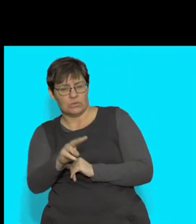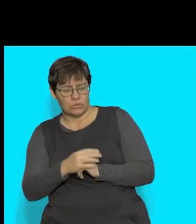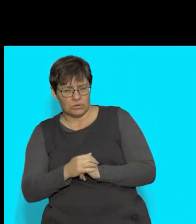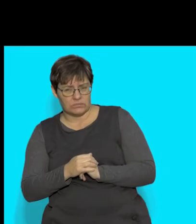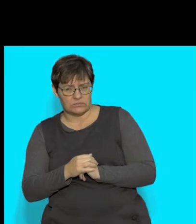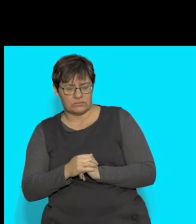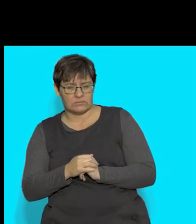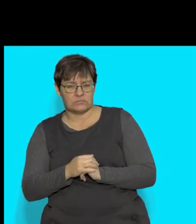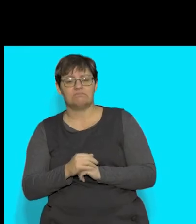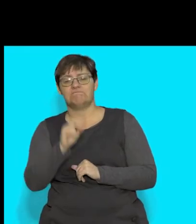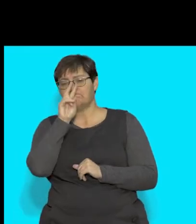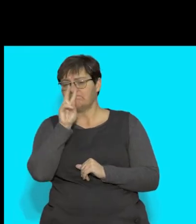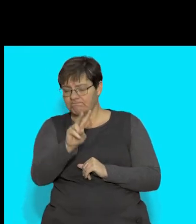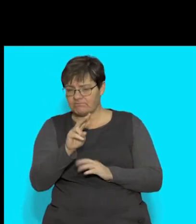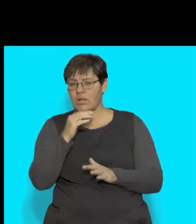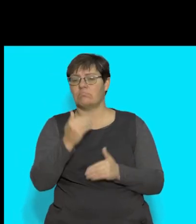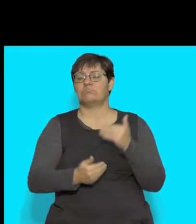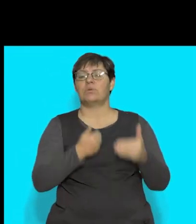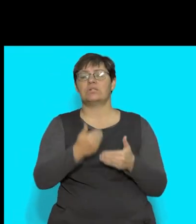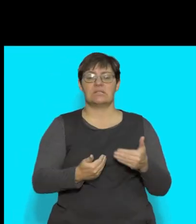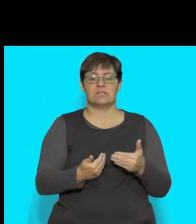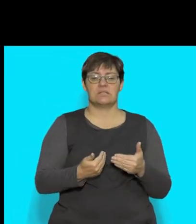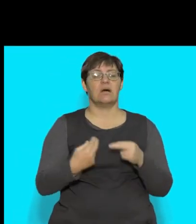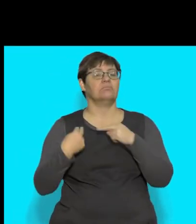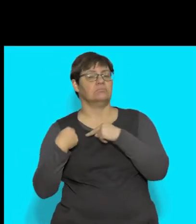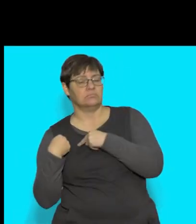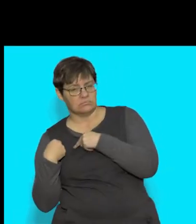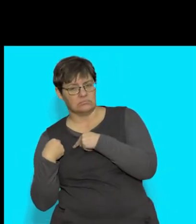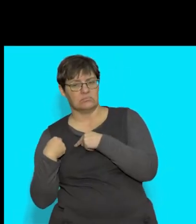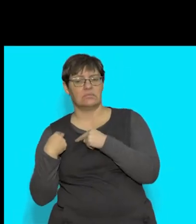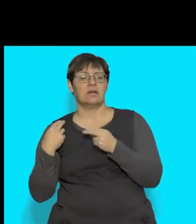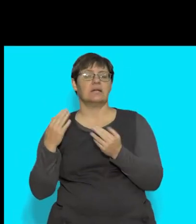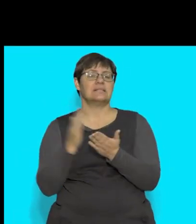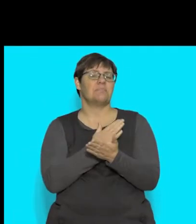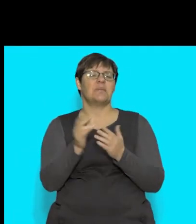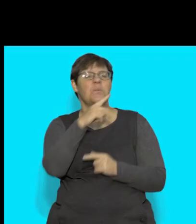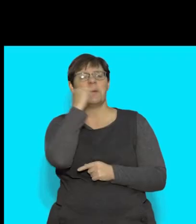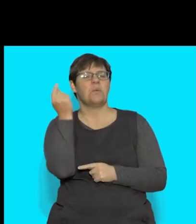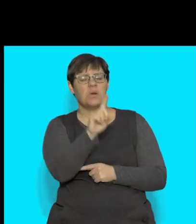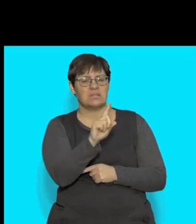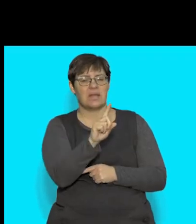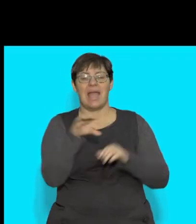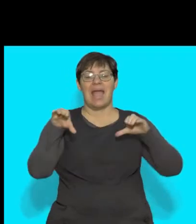tubular reabsorption, all right, when we have a look at it, we're going to see that this process is